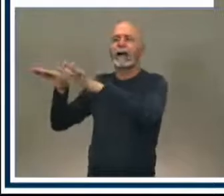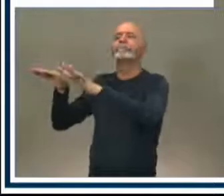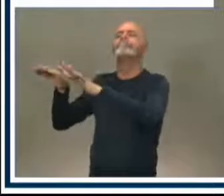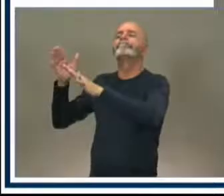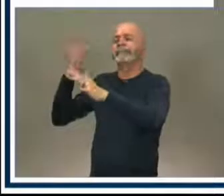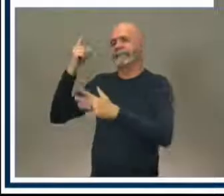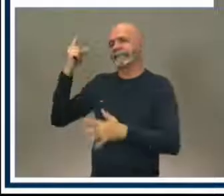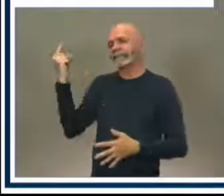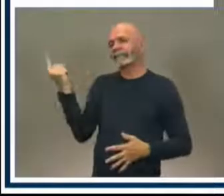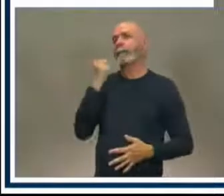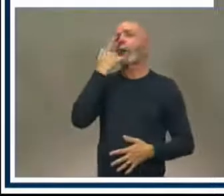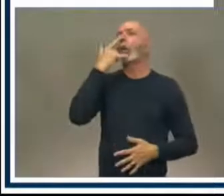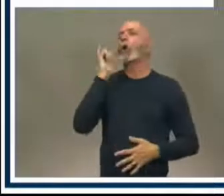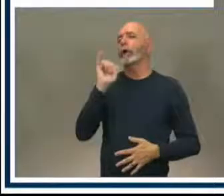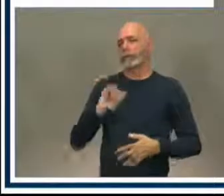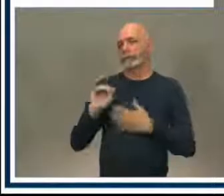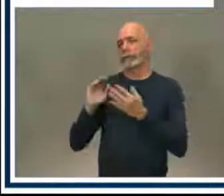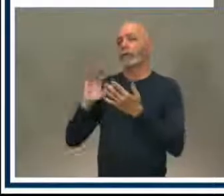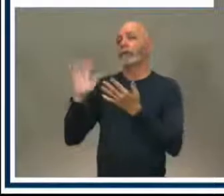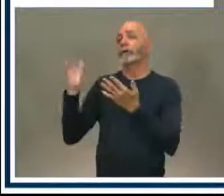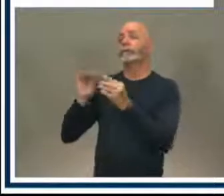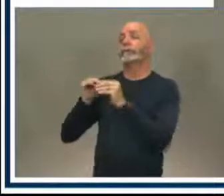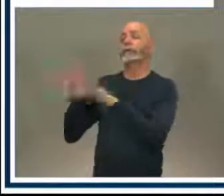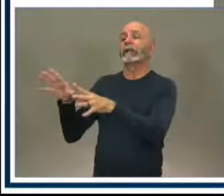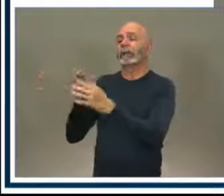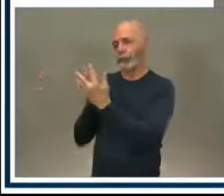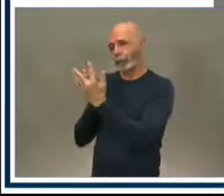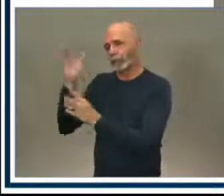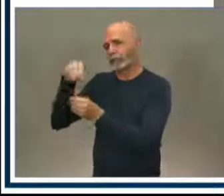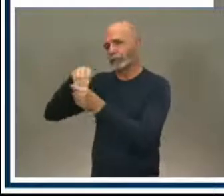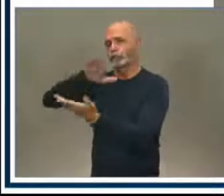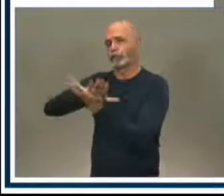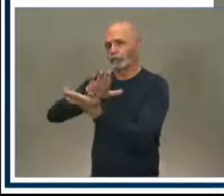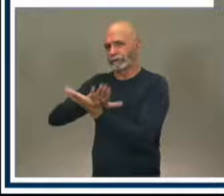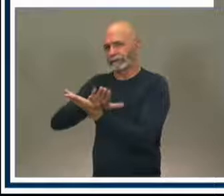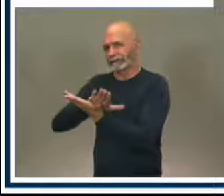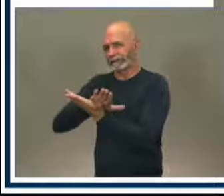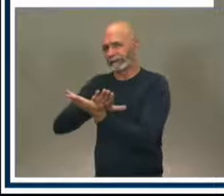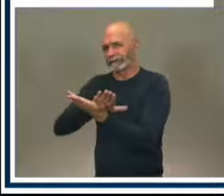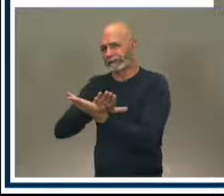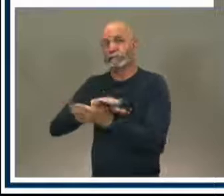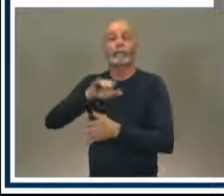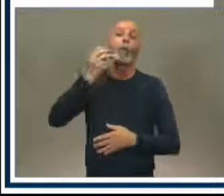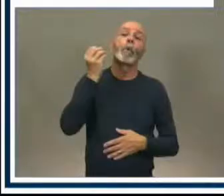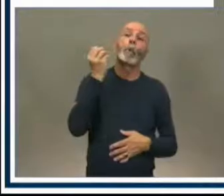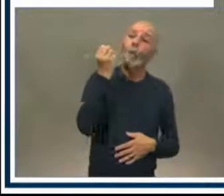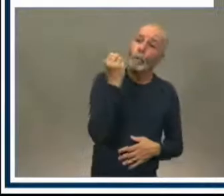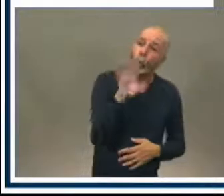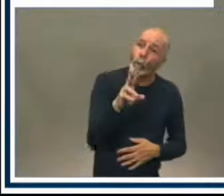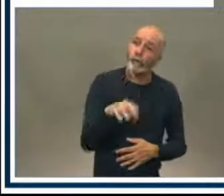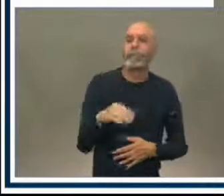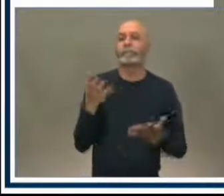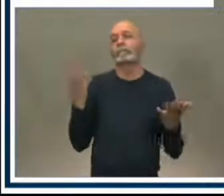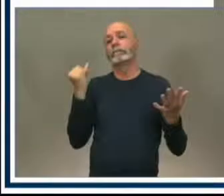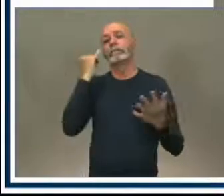of transmission within the school. Or if we have had multiple, or if we had an exposure which